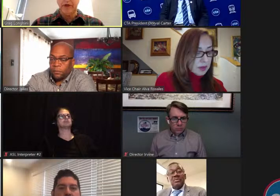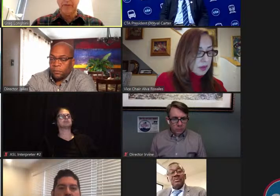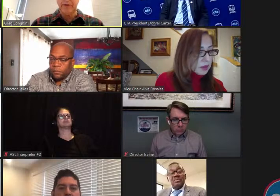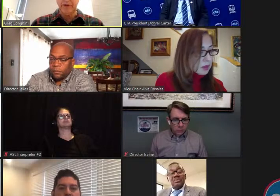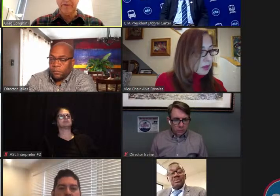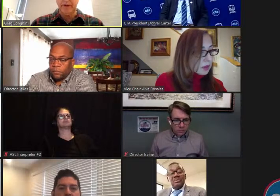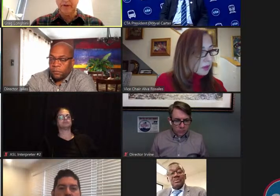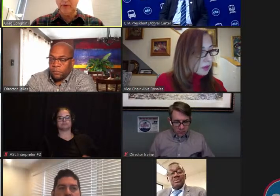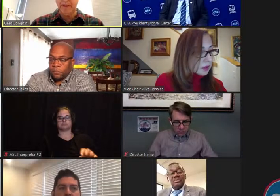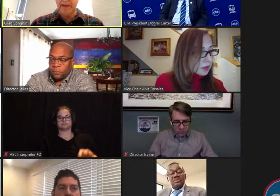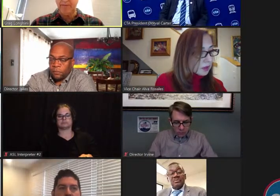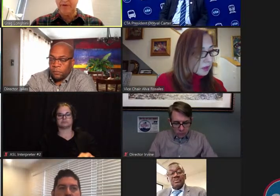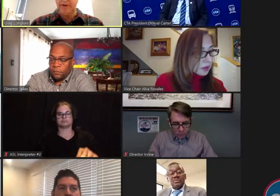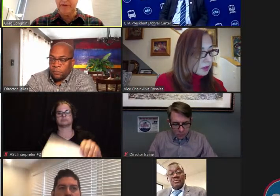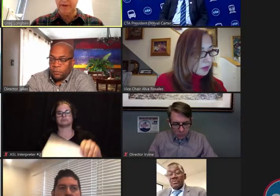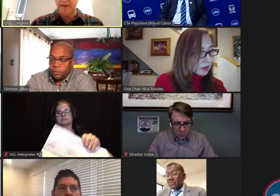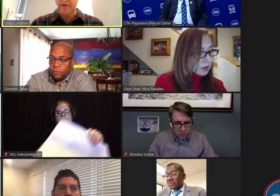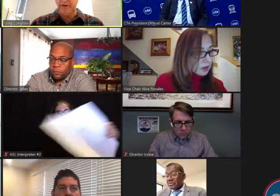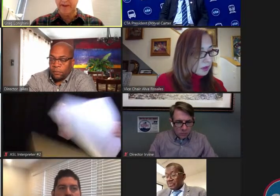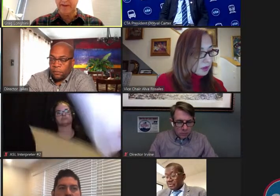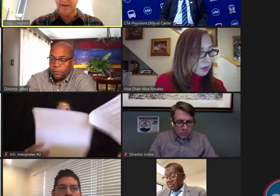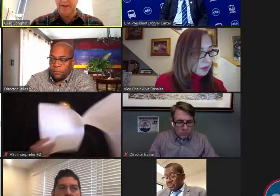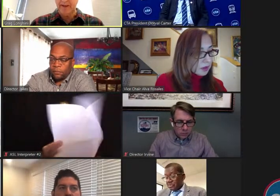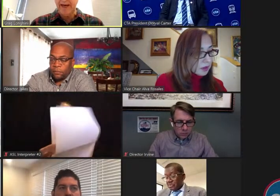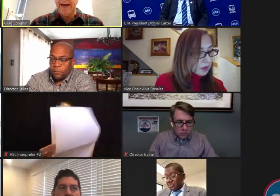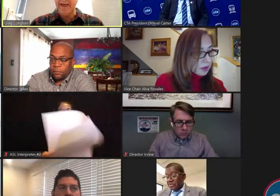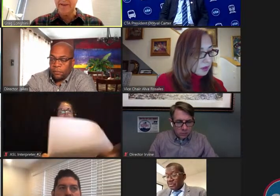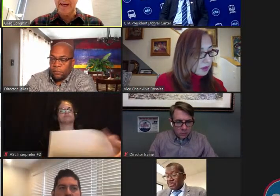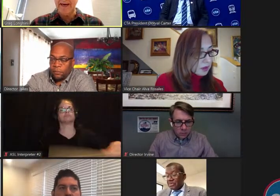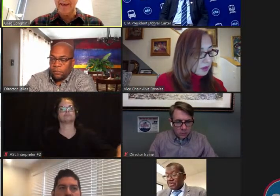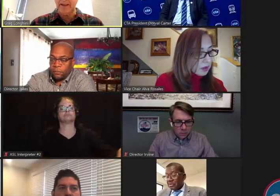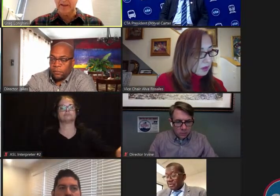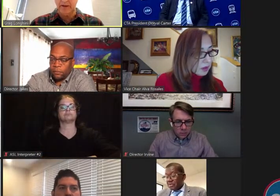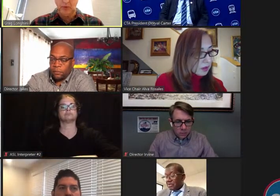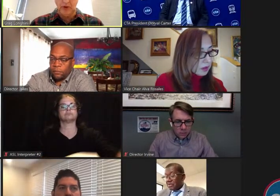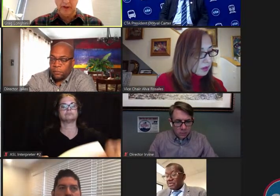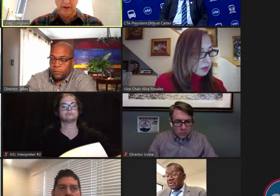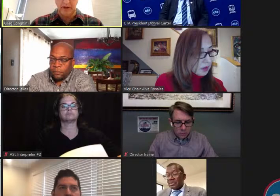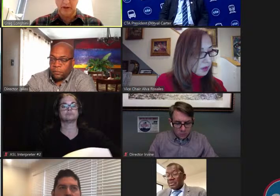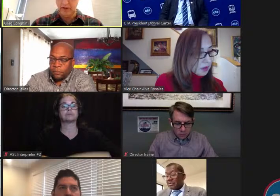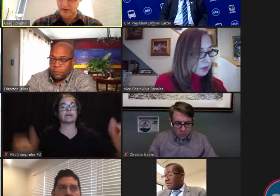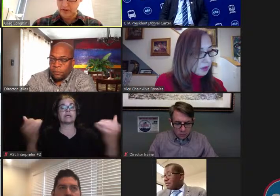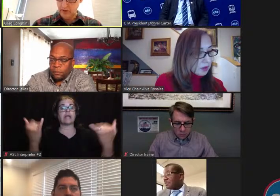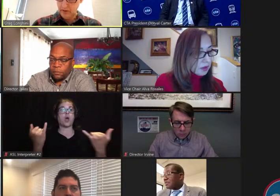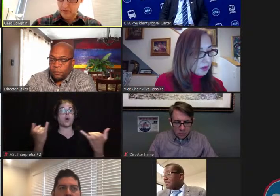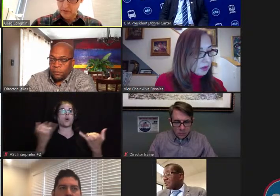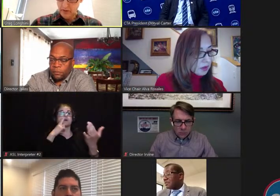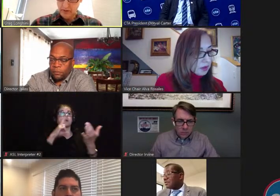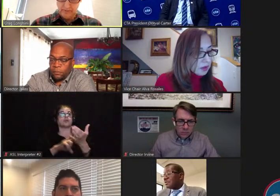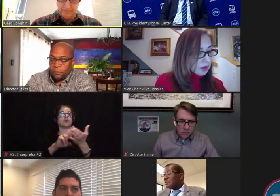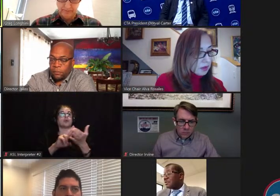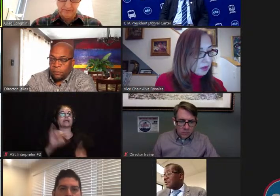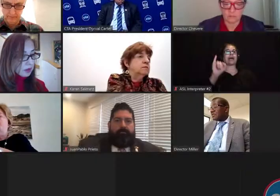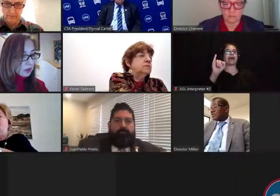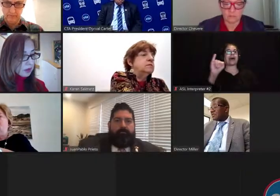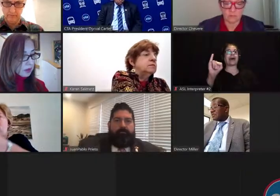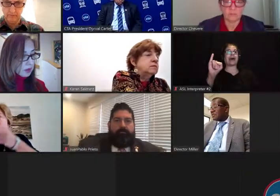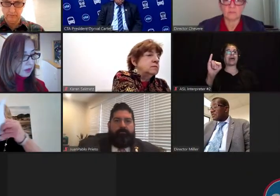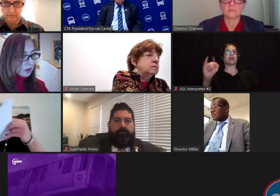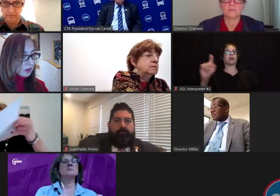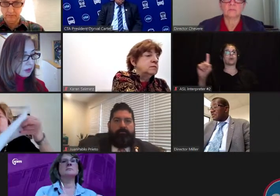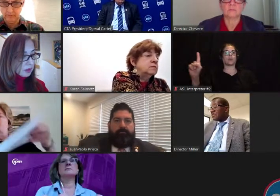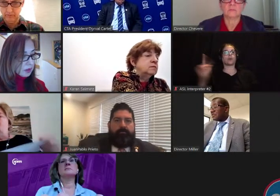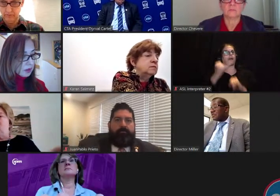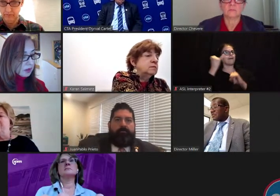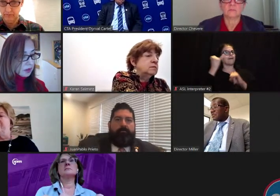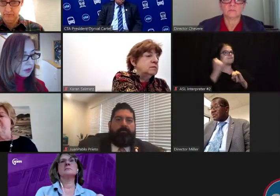All right, Chairman Silva, we may now proceed to contract I as an island, 1. Our final